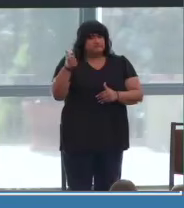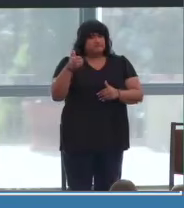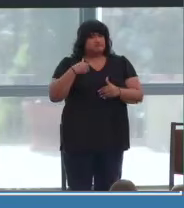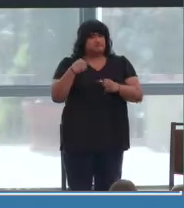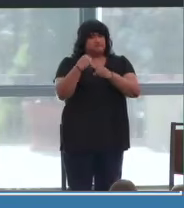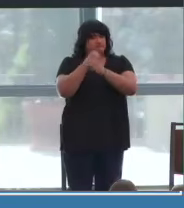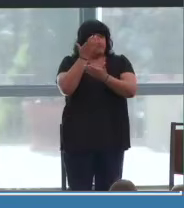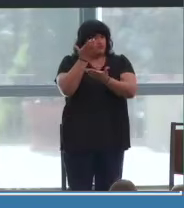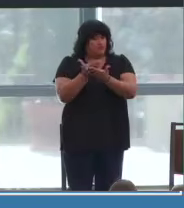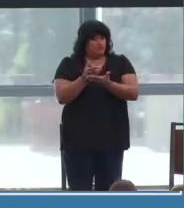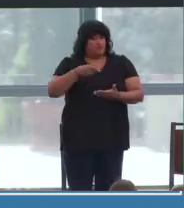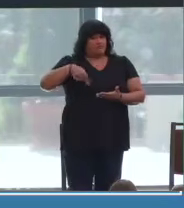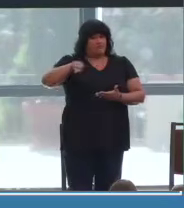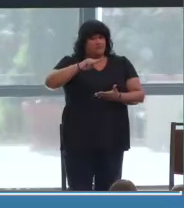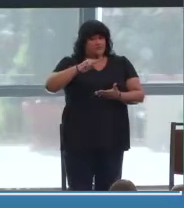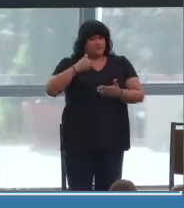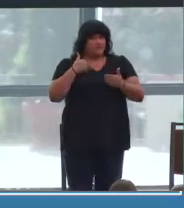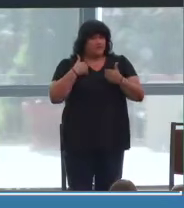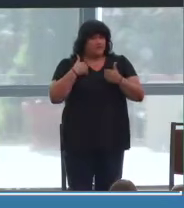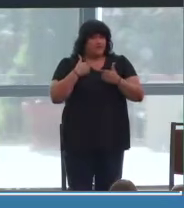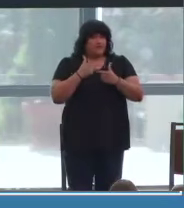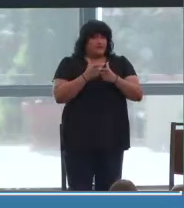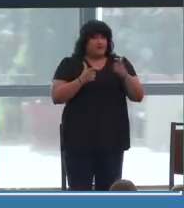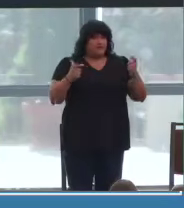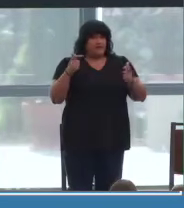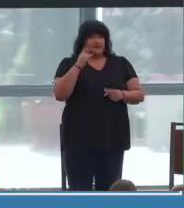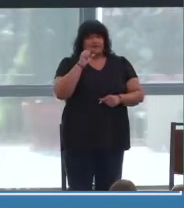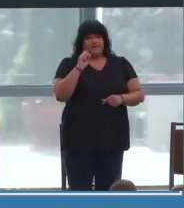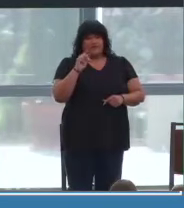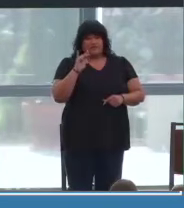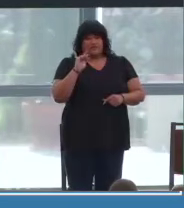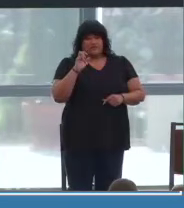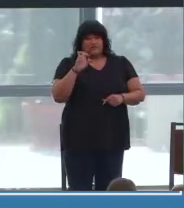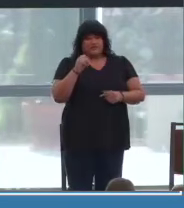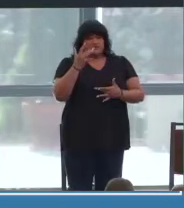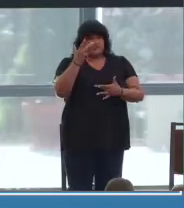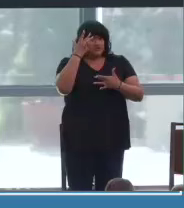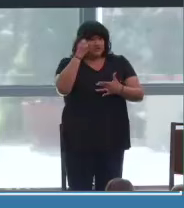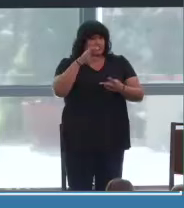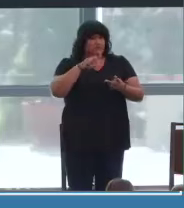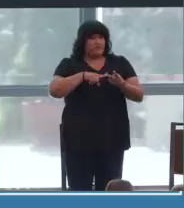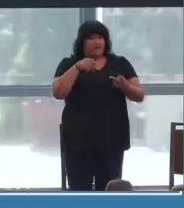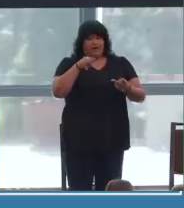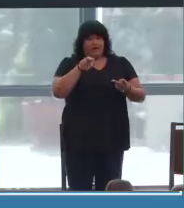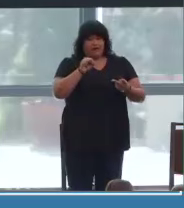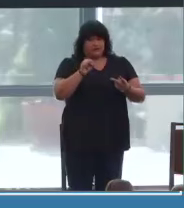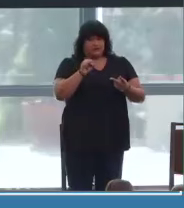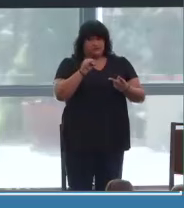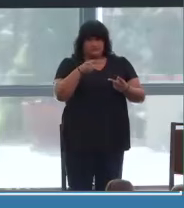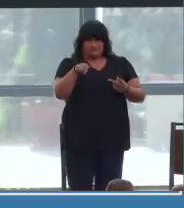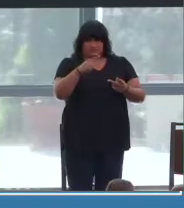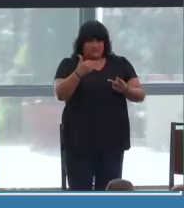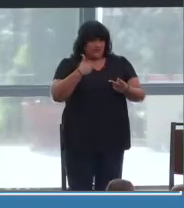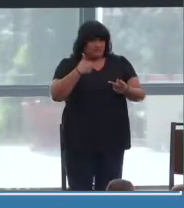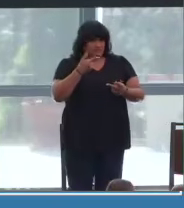statistically associated with mast cell activation syndrome, POTS, or Ehlers-Danlos. Anybody in this